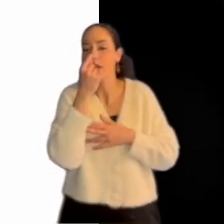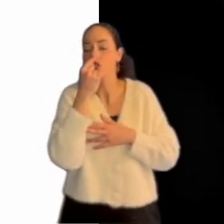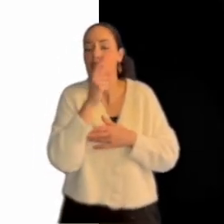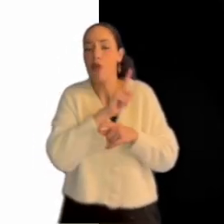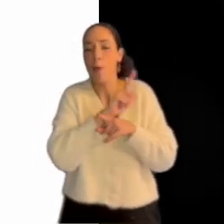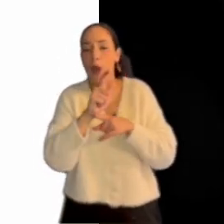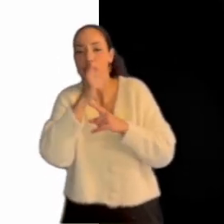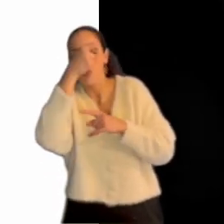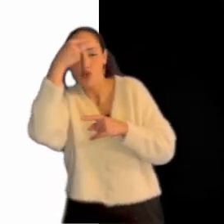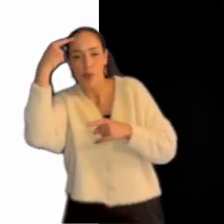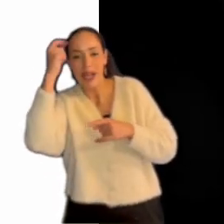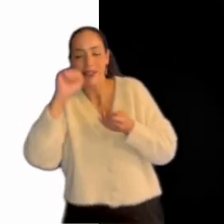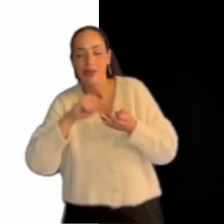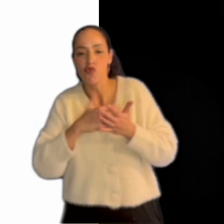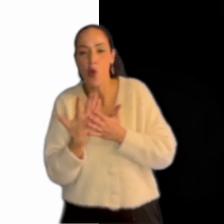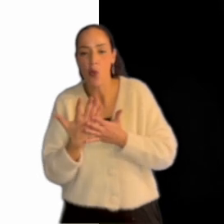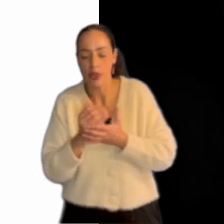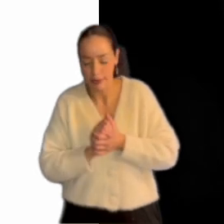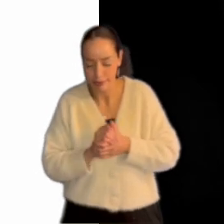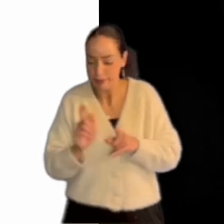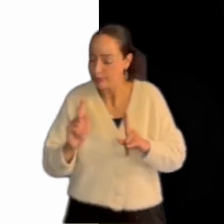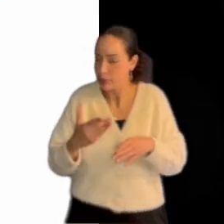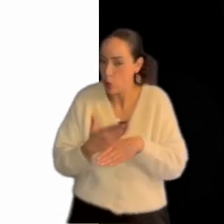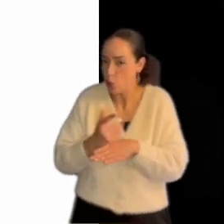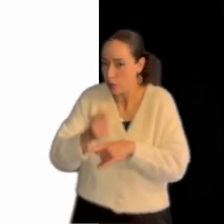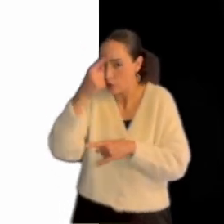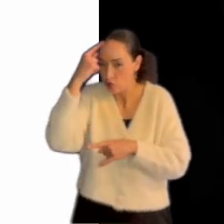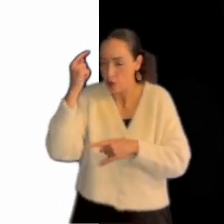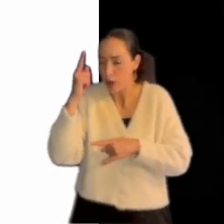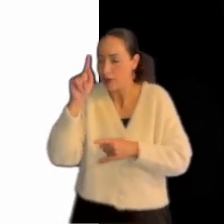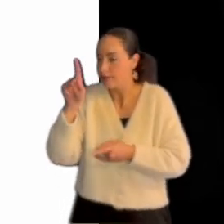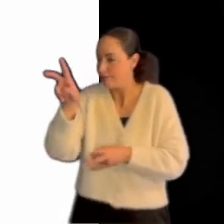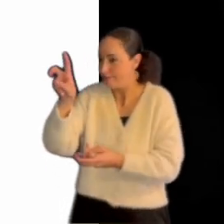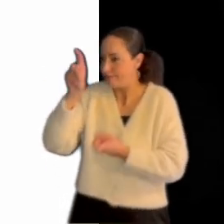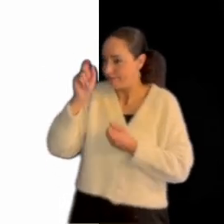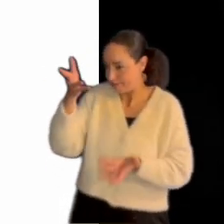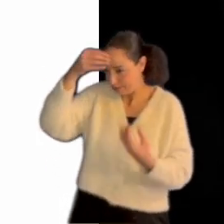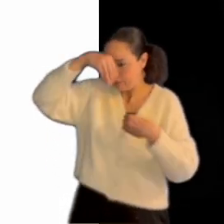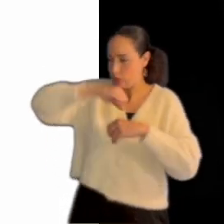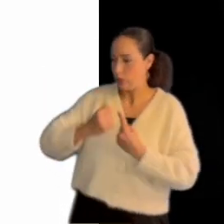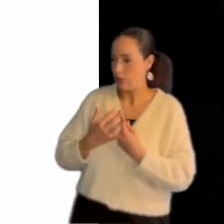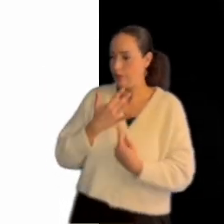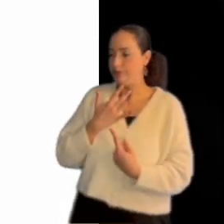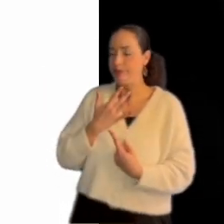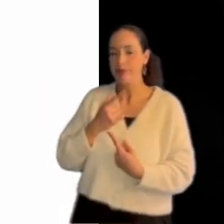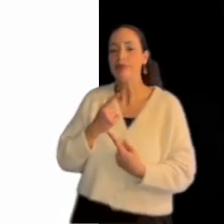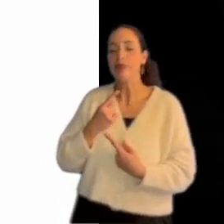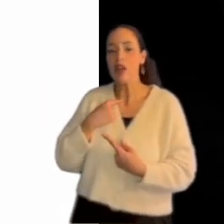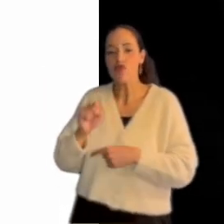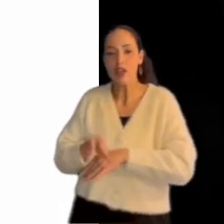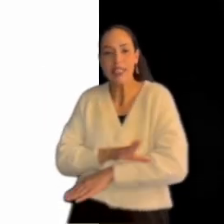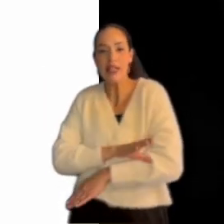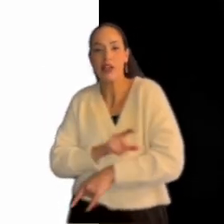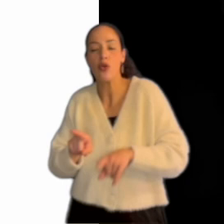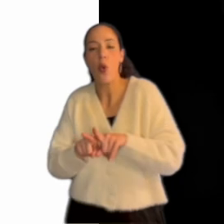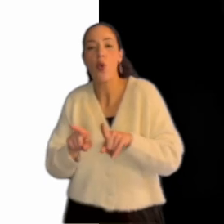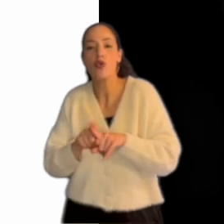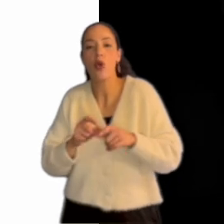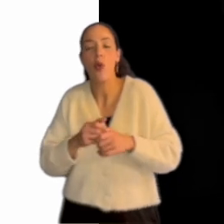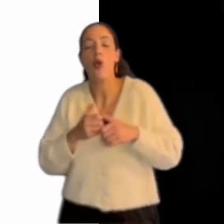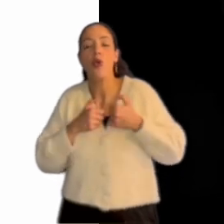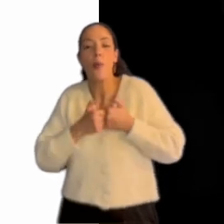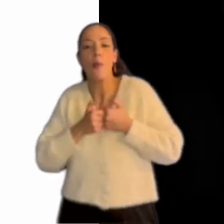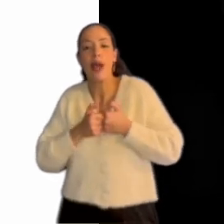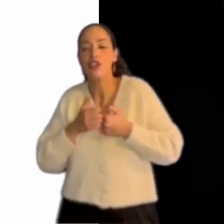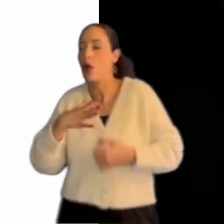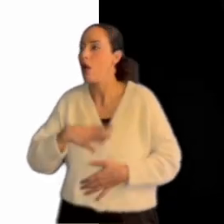post-traumatic growth, vicarious resilience and compassion satisfaction also become possible. Whilst vicarious trauma may change our worlds,